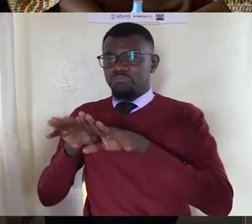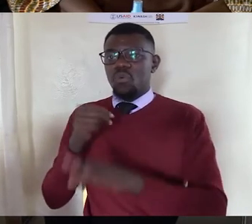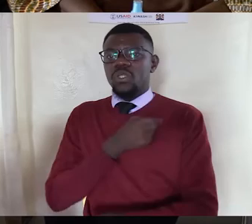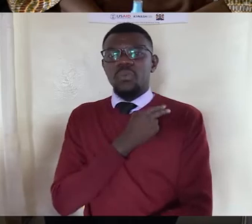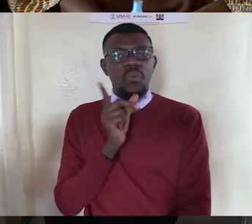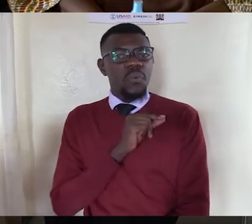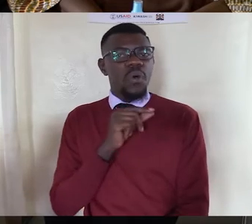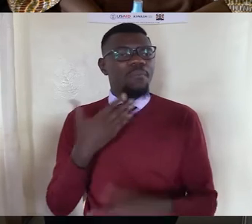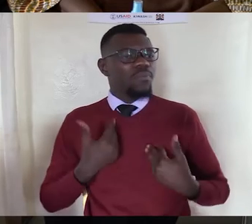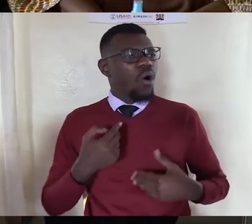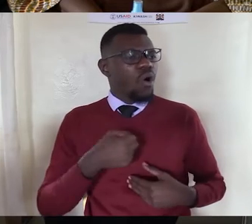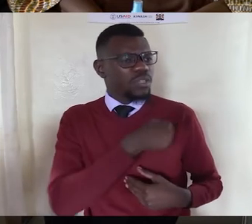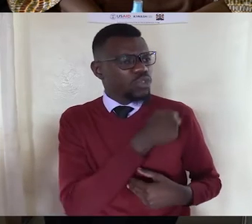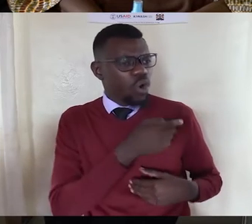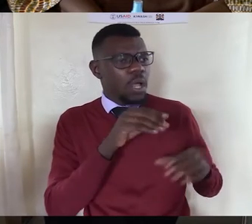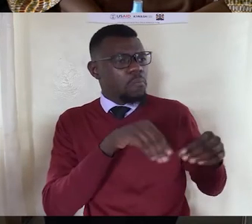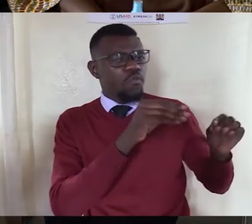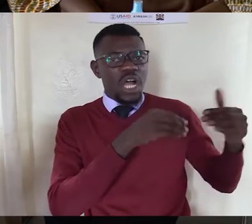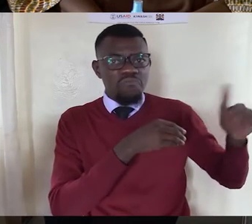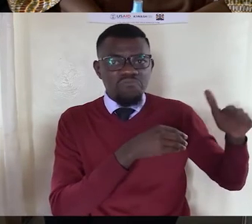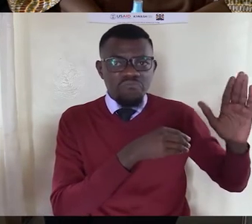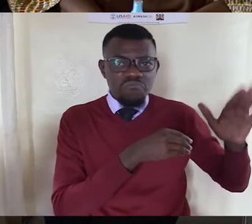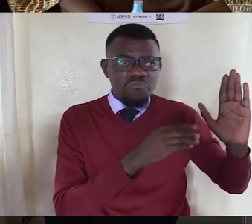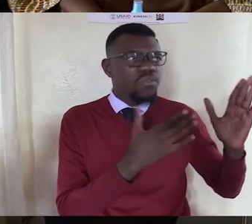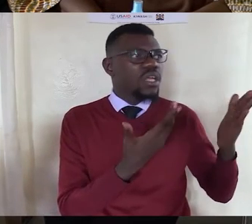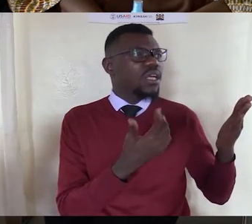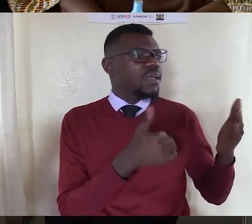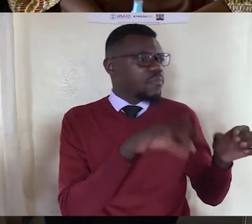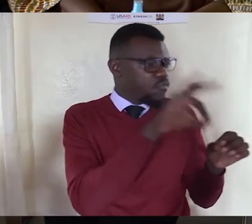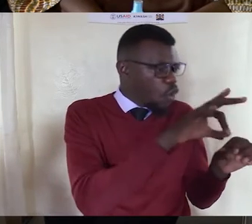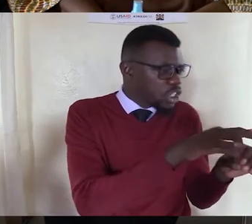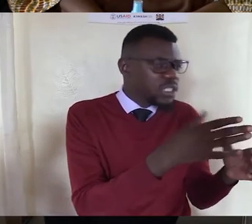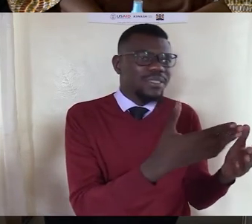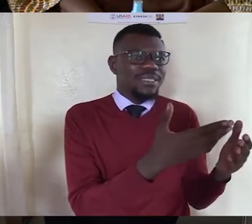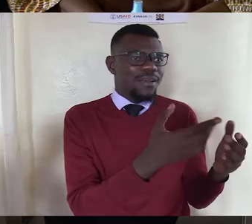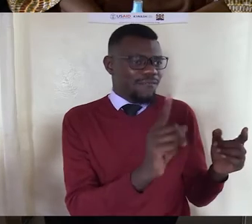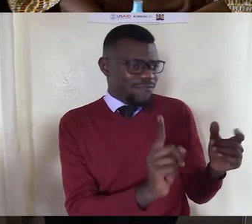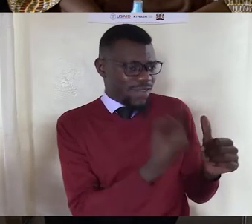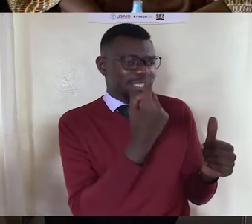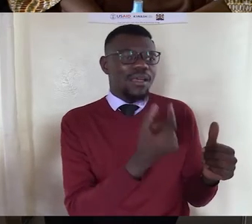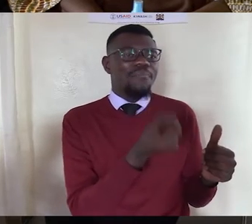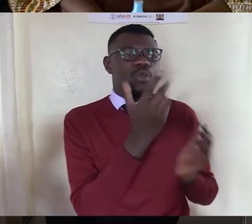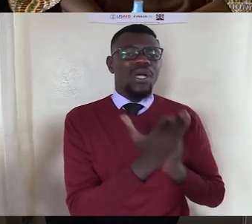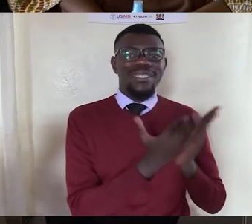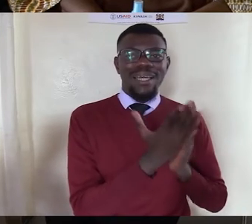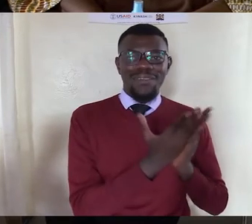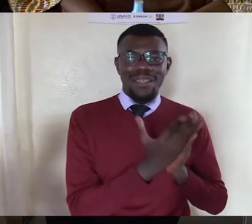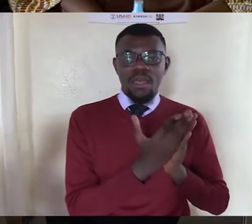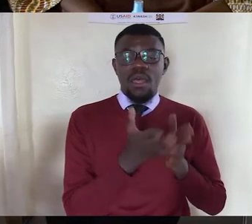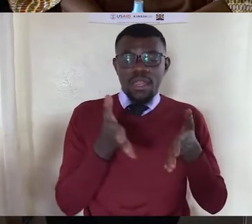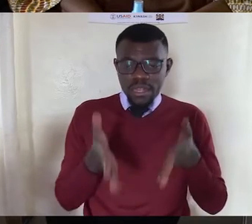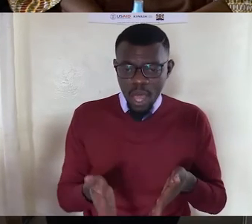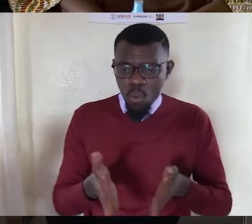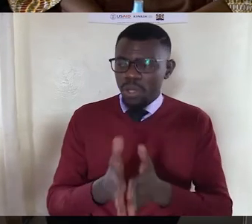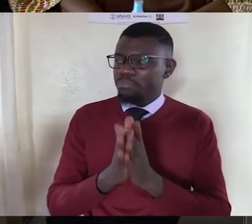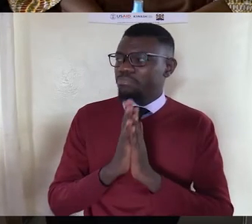people being moved out of hospitals and being forced simply first to vote in order to get medical services. We are praying that in this election, that does